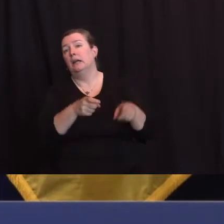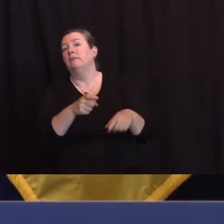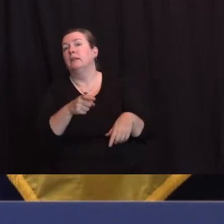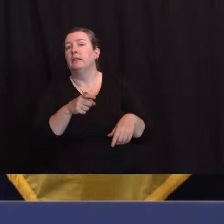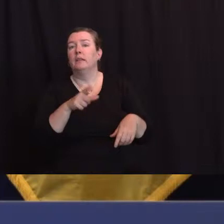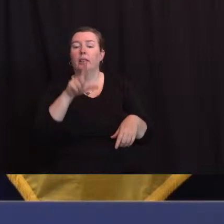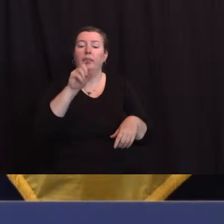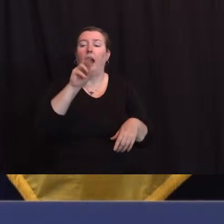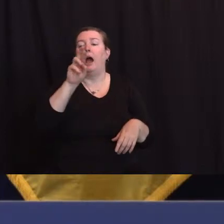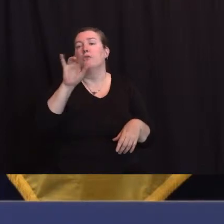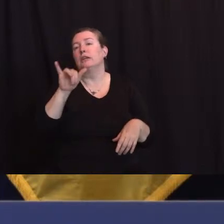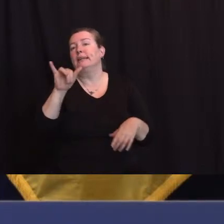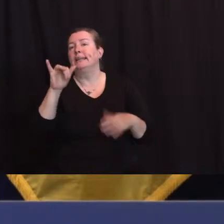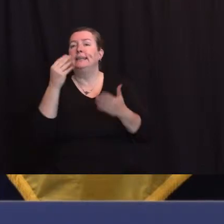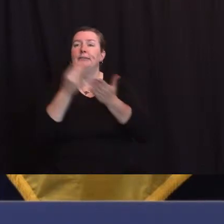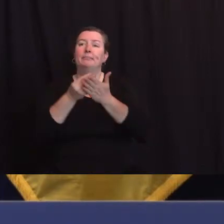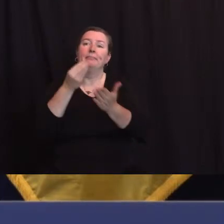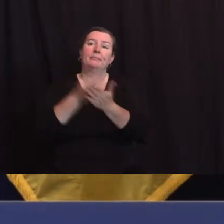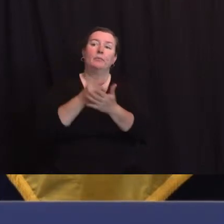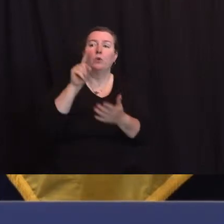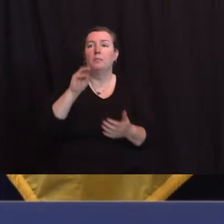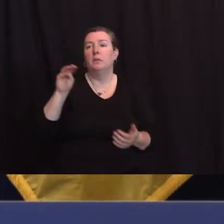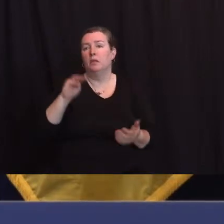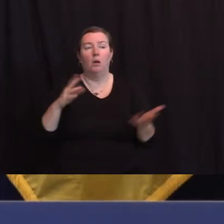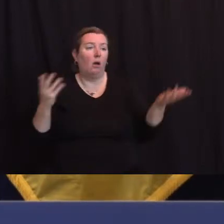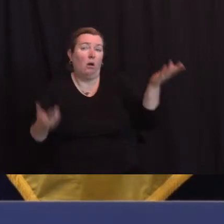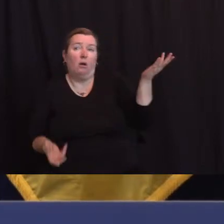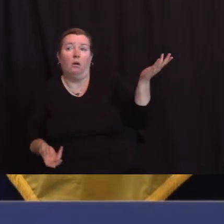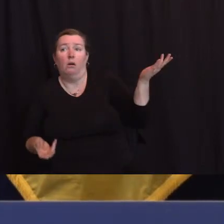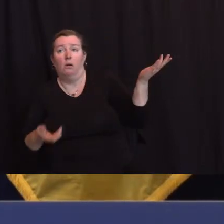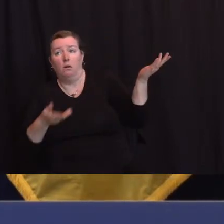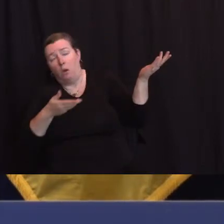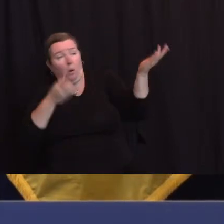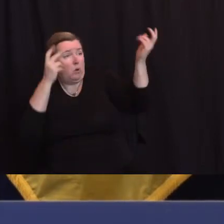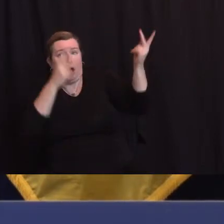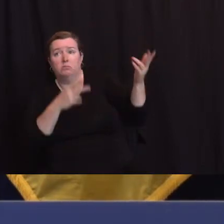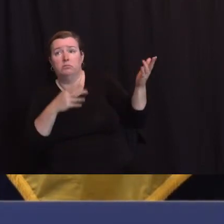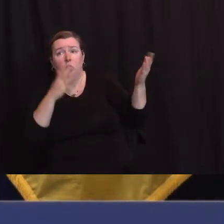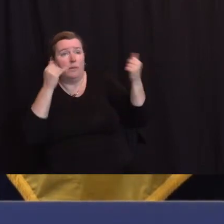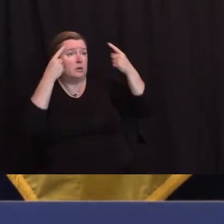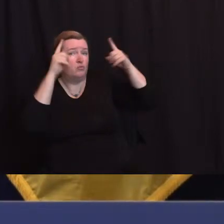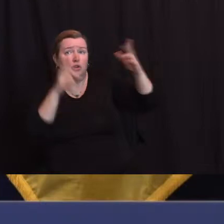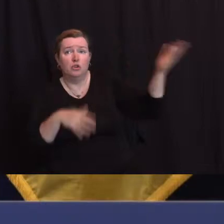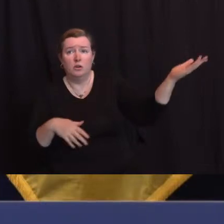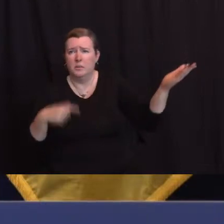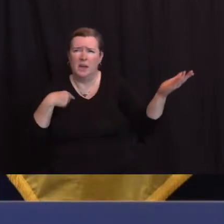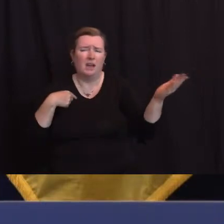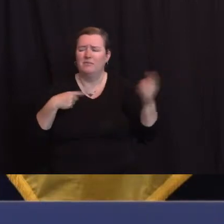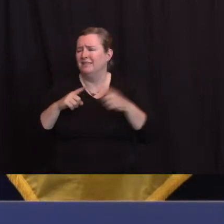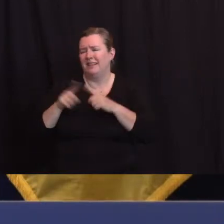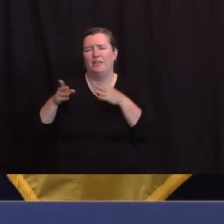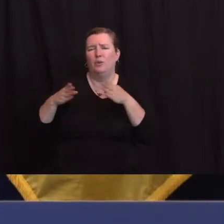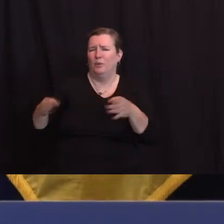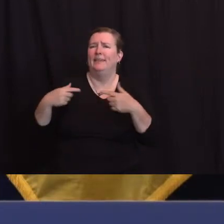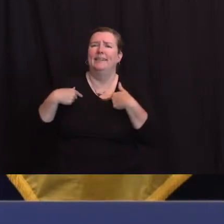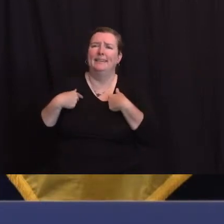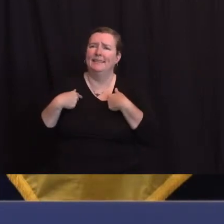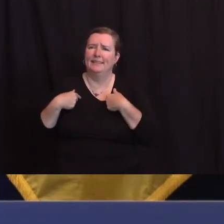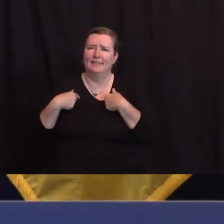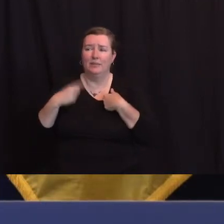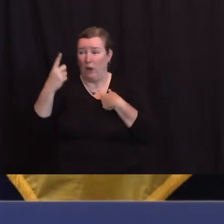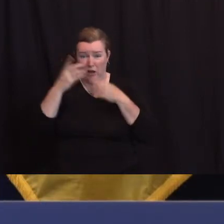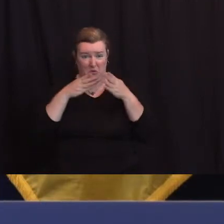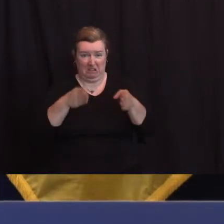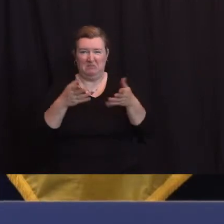million, which, by the way, well, God bless them and hope that works, but we've done a bunch of different things, and I think that's going